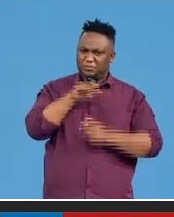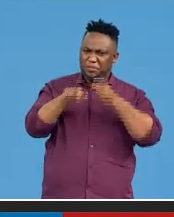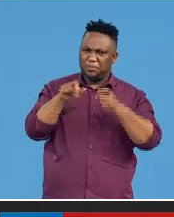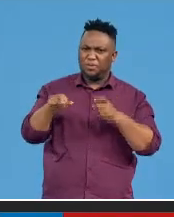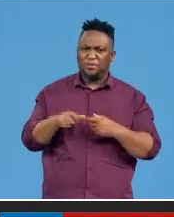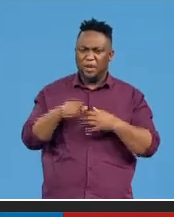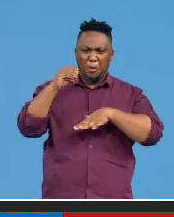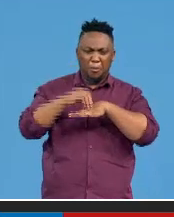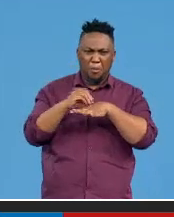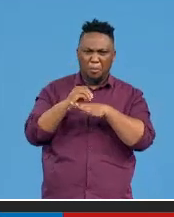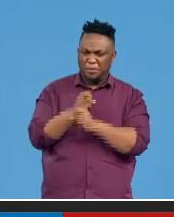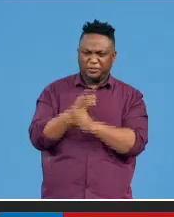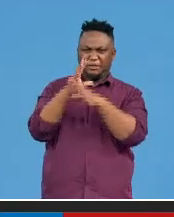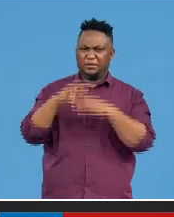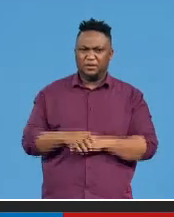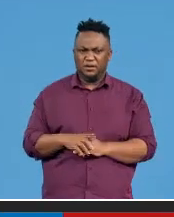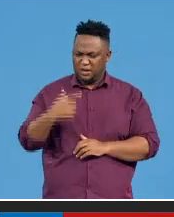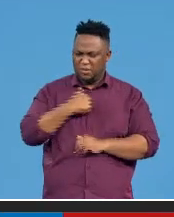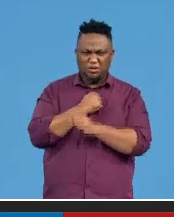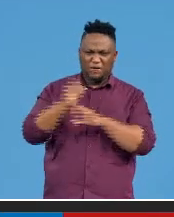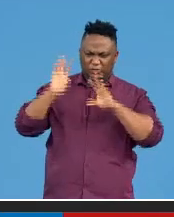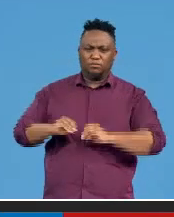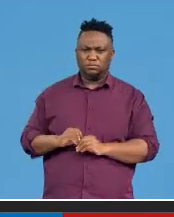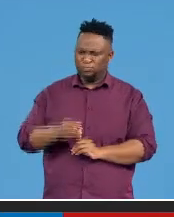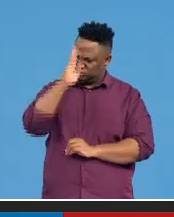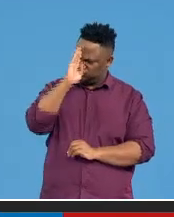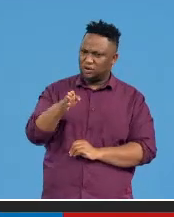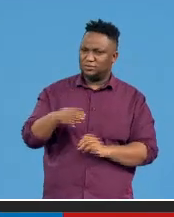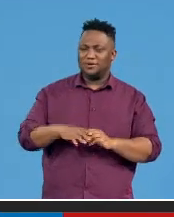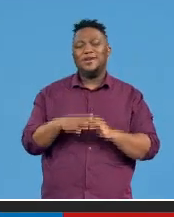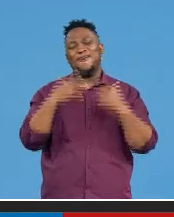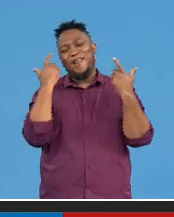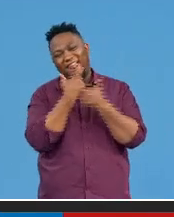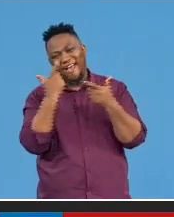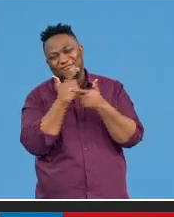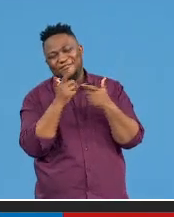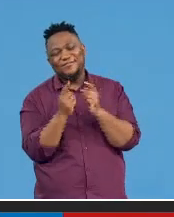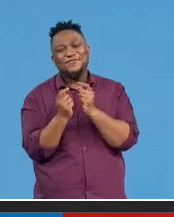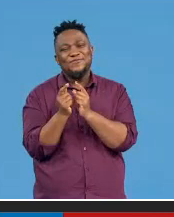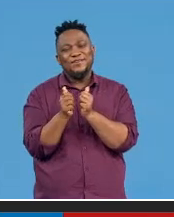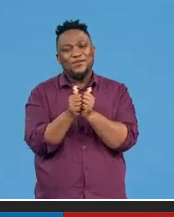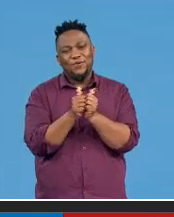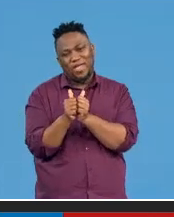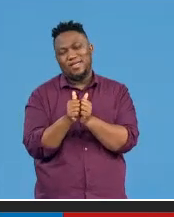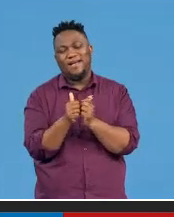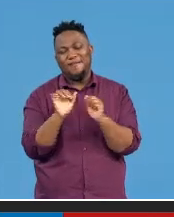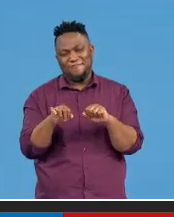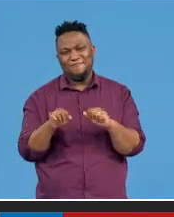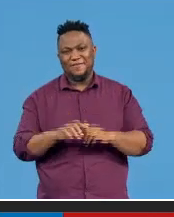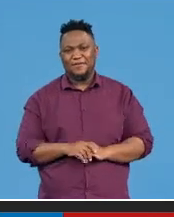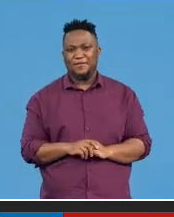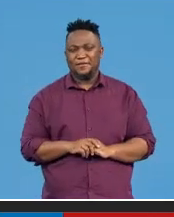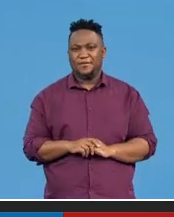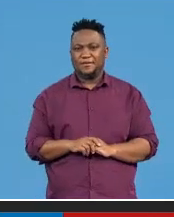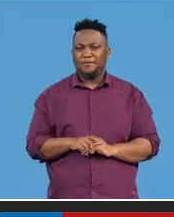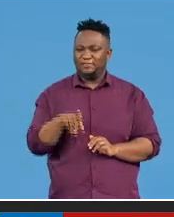create problems. I'm not going to stop. I'll tell them off." And we would laugh about it, and really, but she